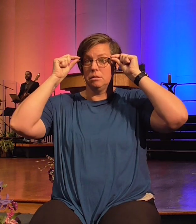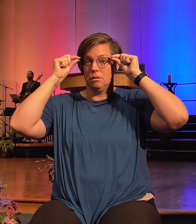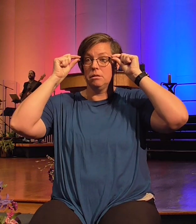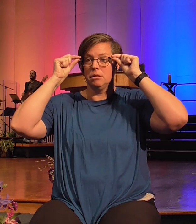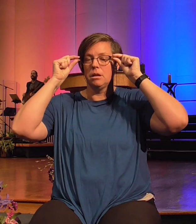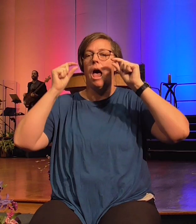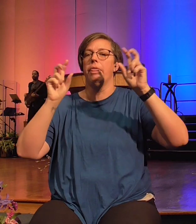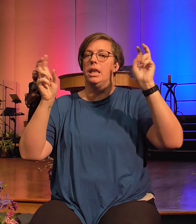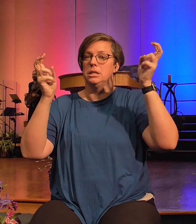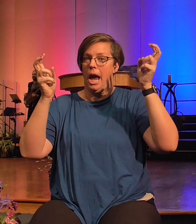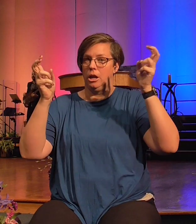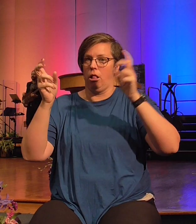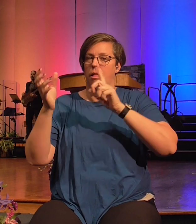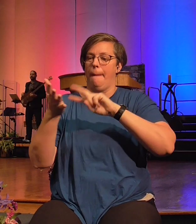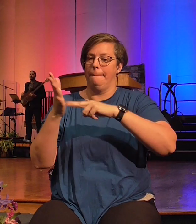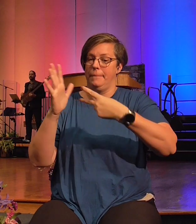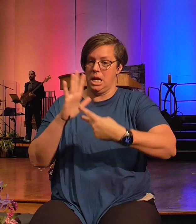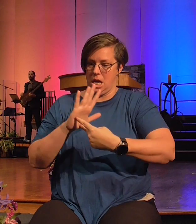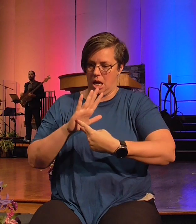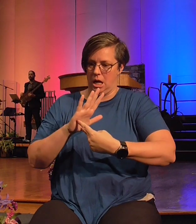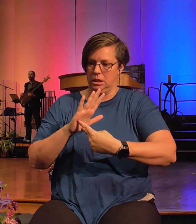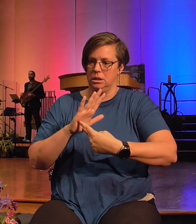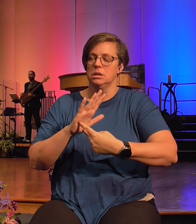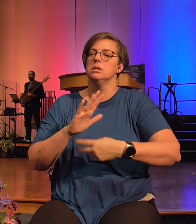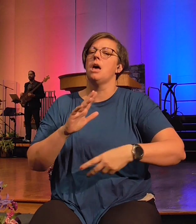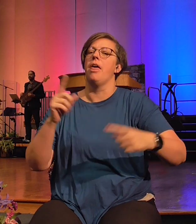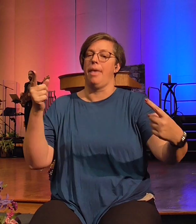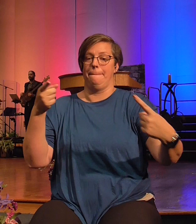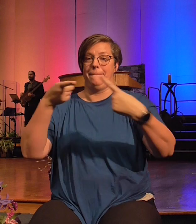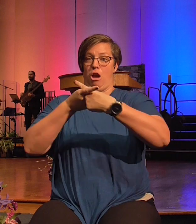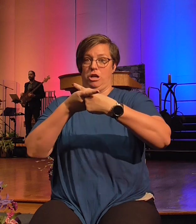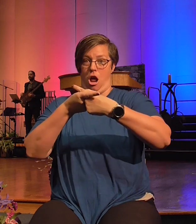Paradox of Cosmic Consciousness. Ooh. So it's